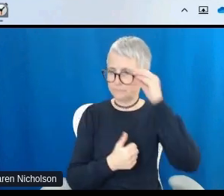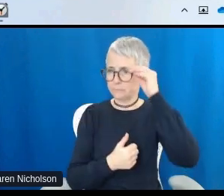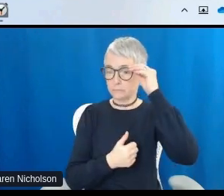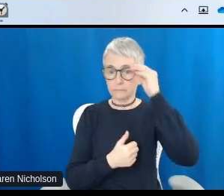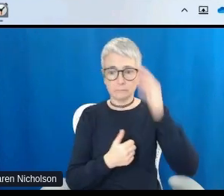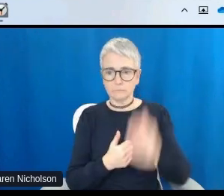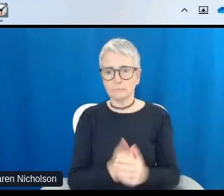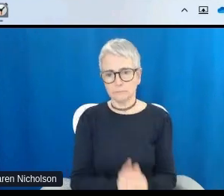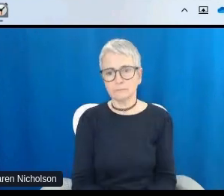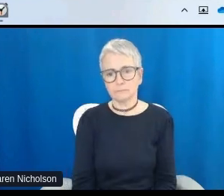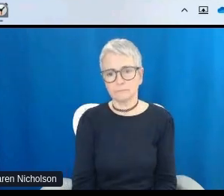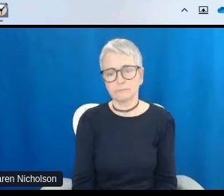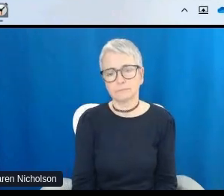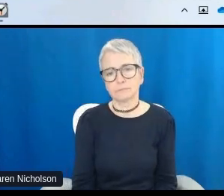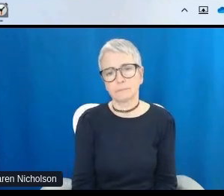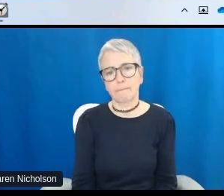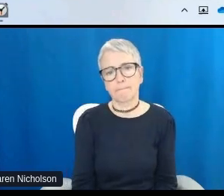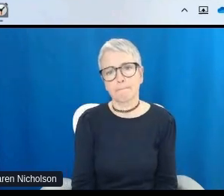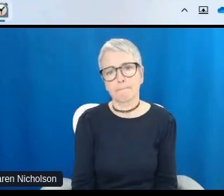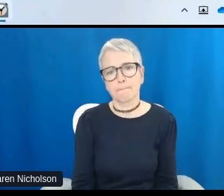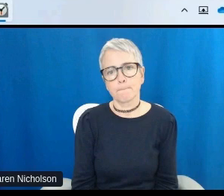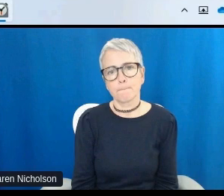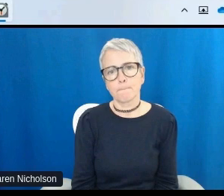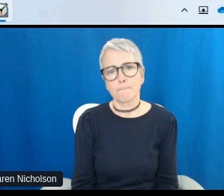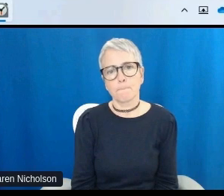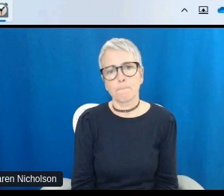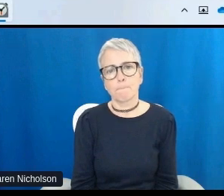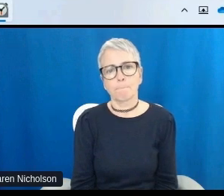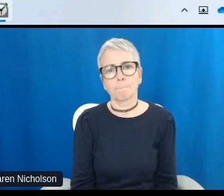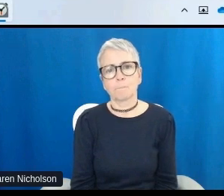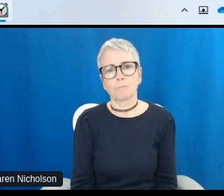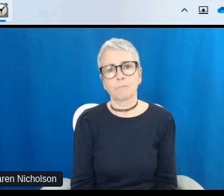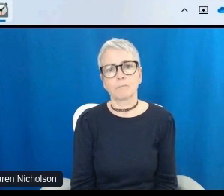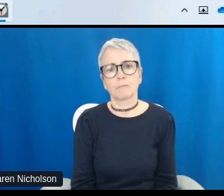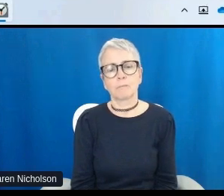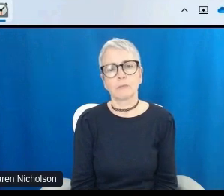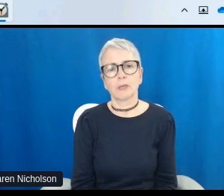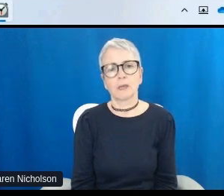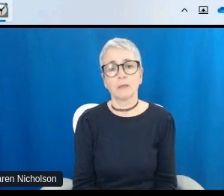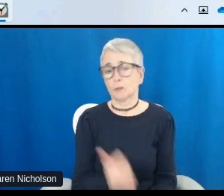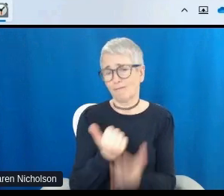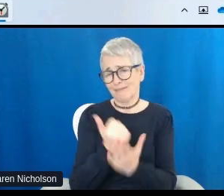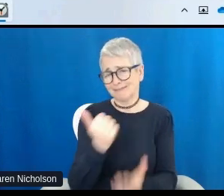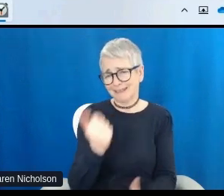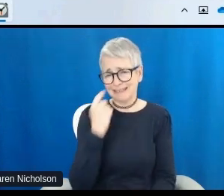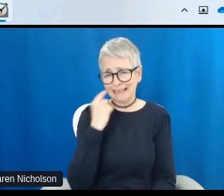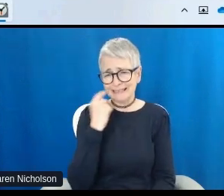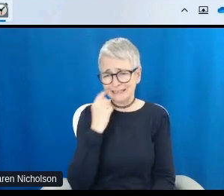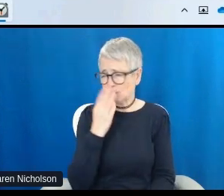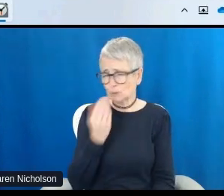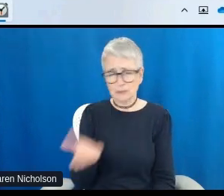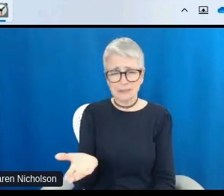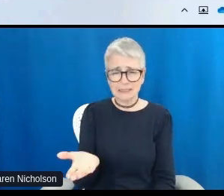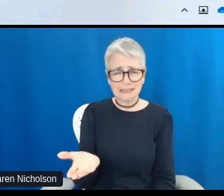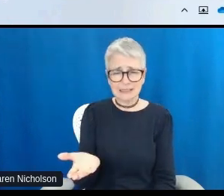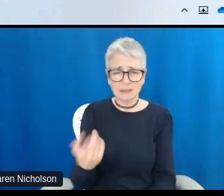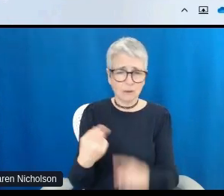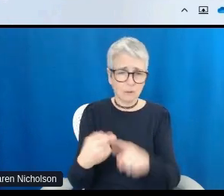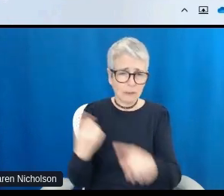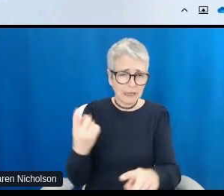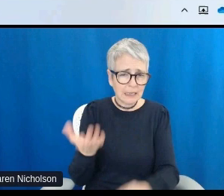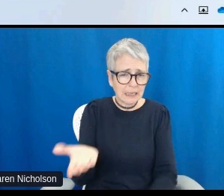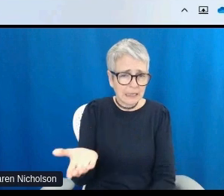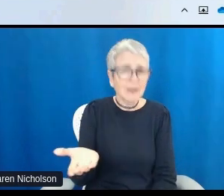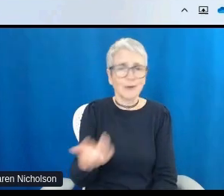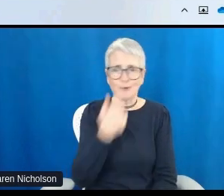and available whenever we need it. So great feature to have at your fingertips there. And you can imagine all sorts of uses for